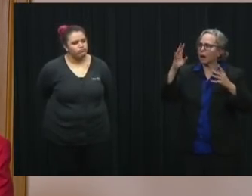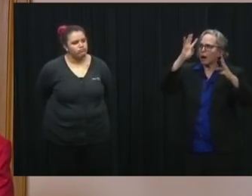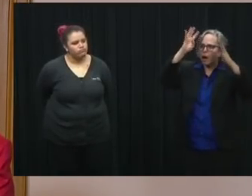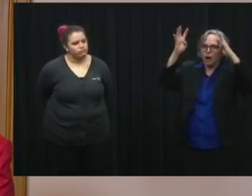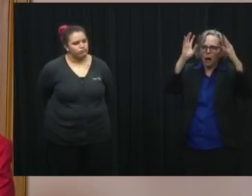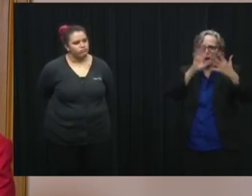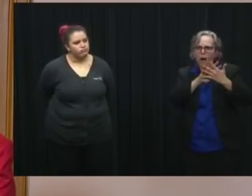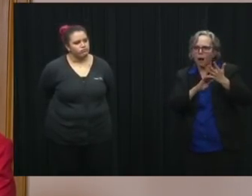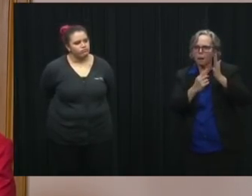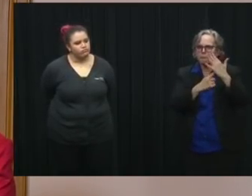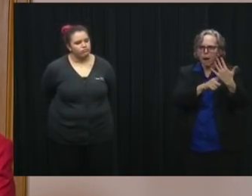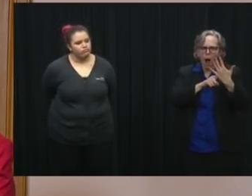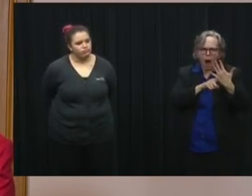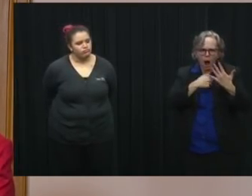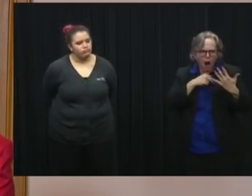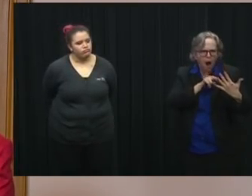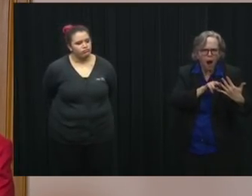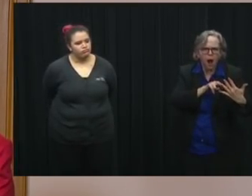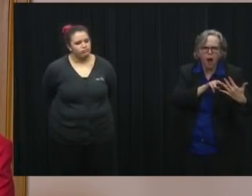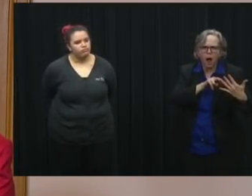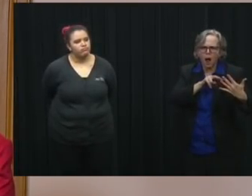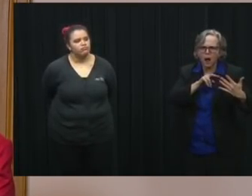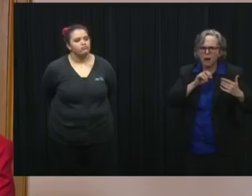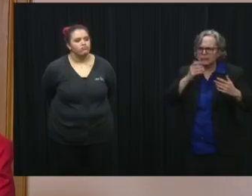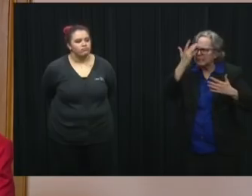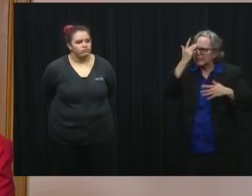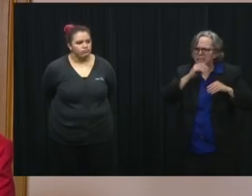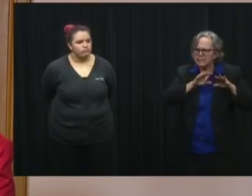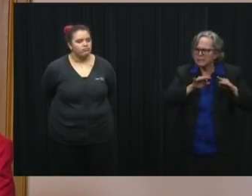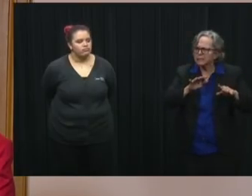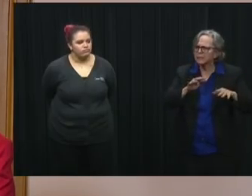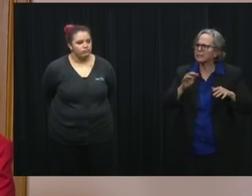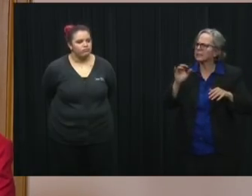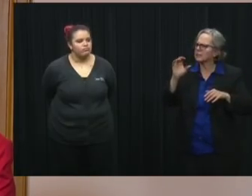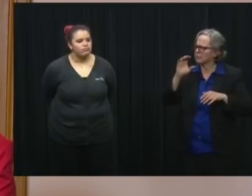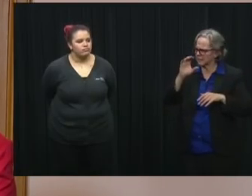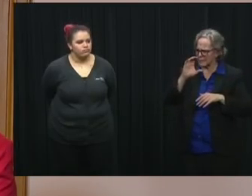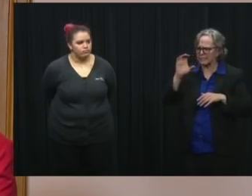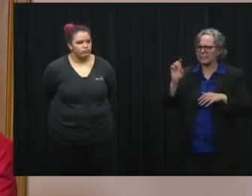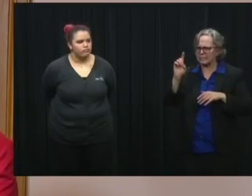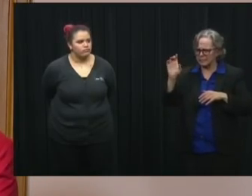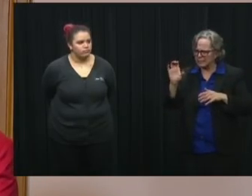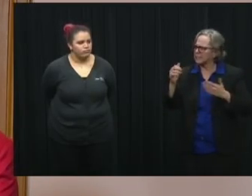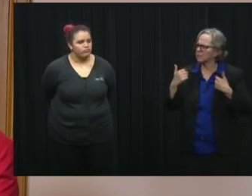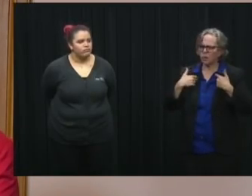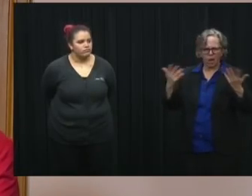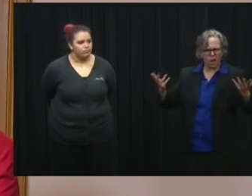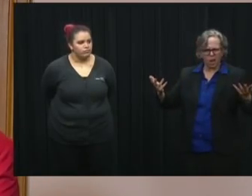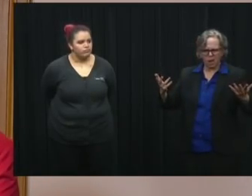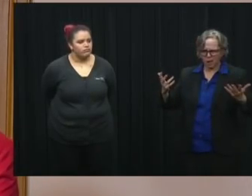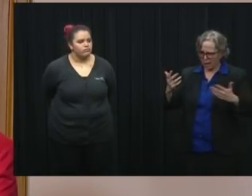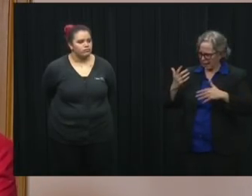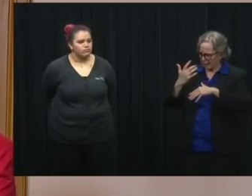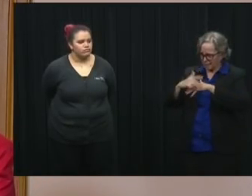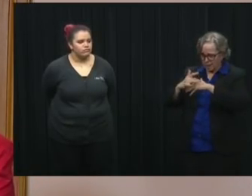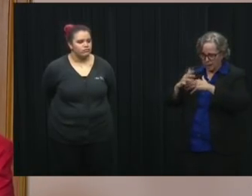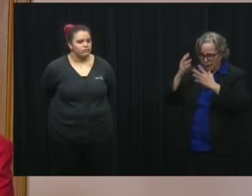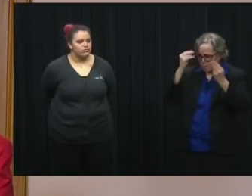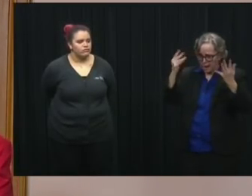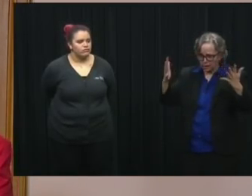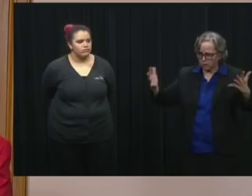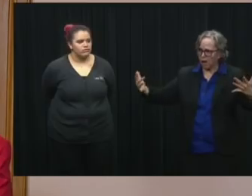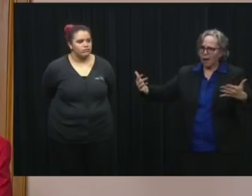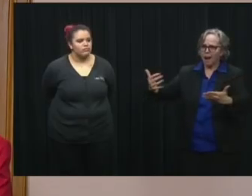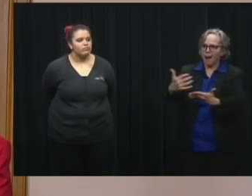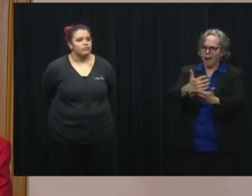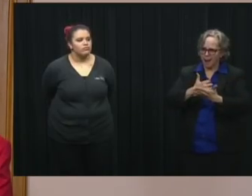So we're gathering all this information as we could get it, and the decisions we made were really based on